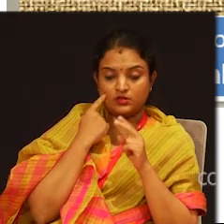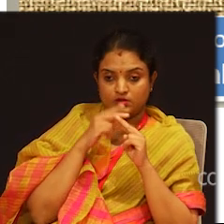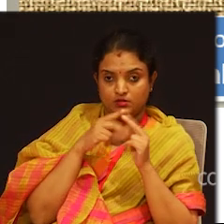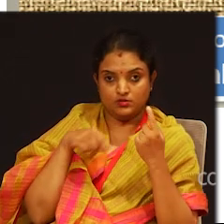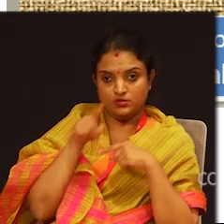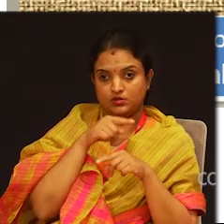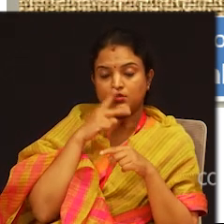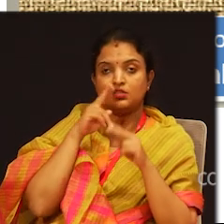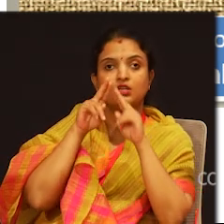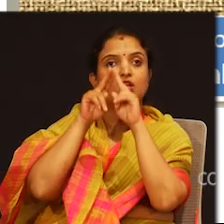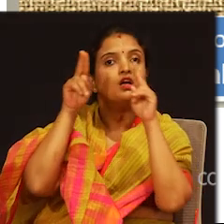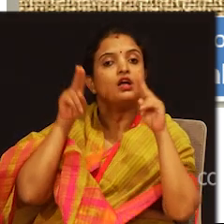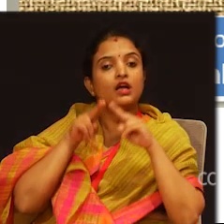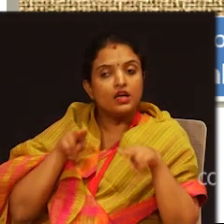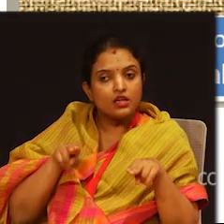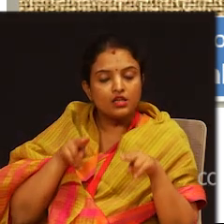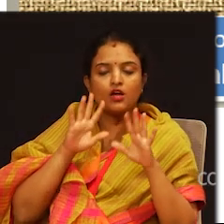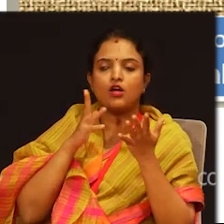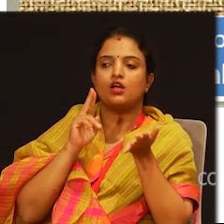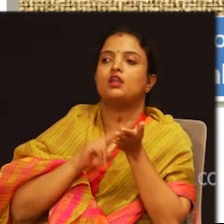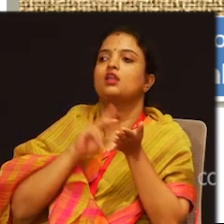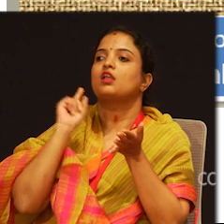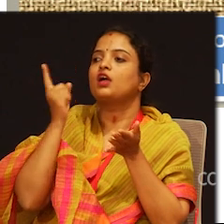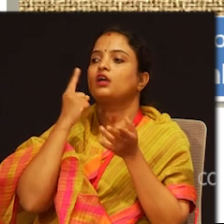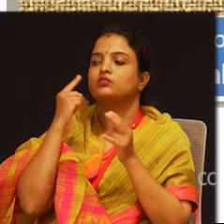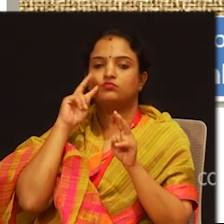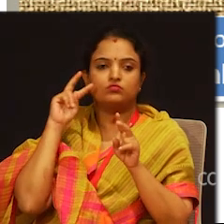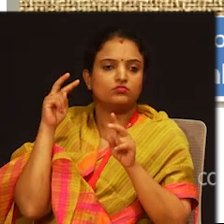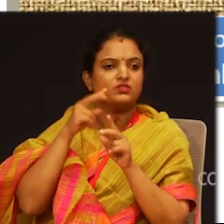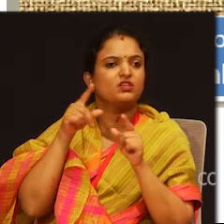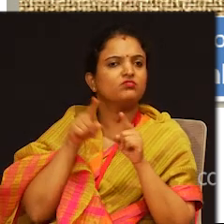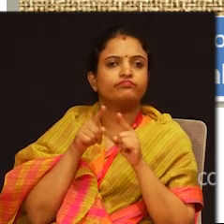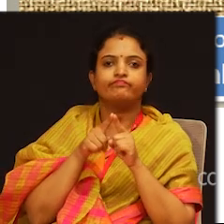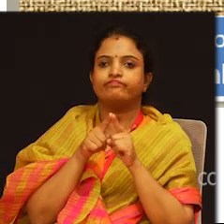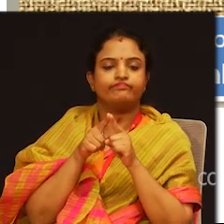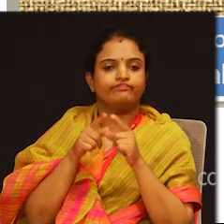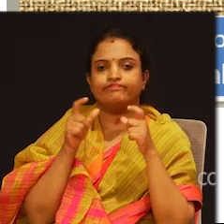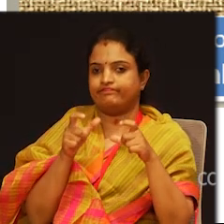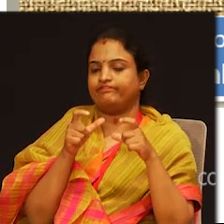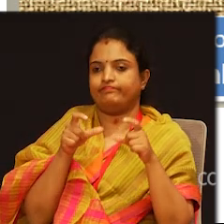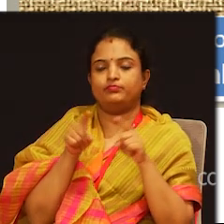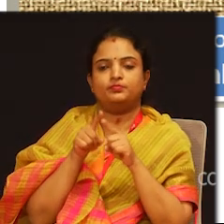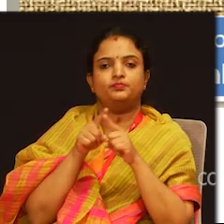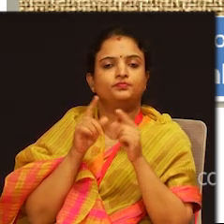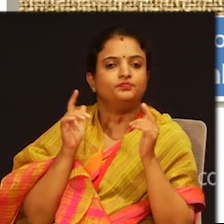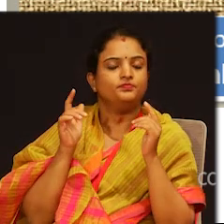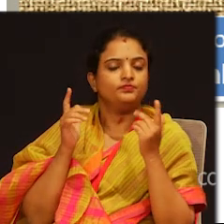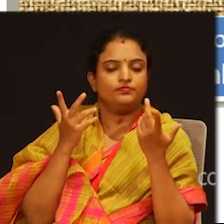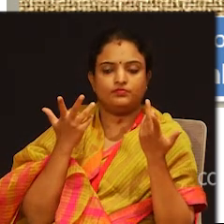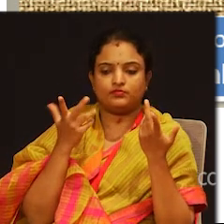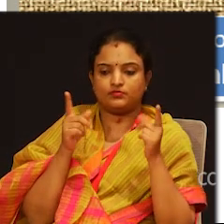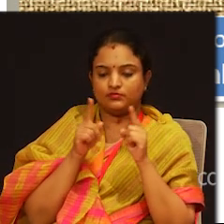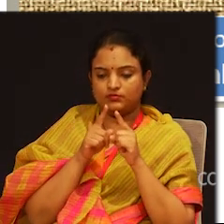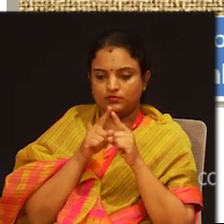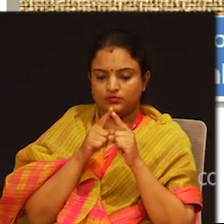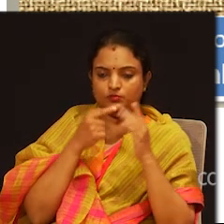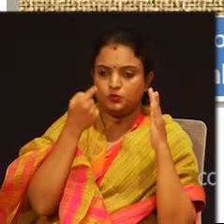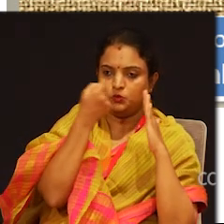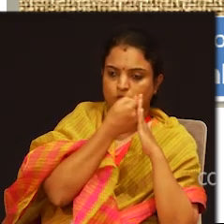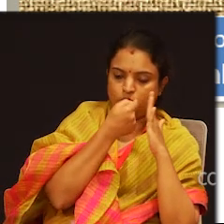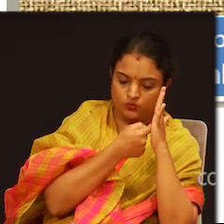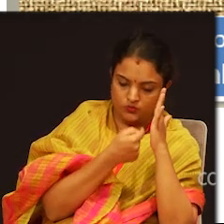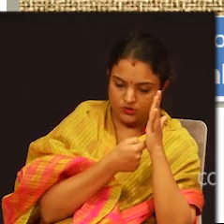the international and national perspectives, there's a common thread that runs. And those terms the policy uses,